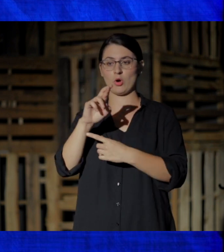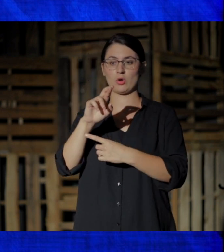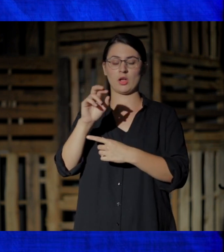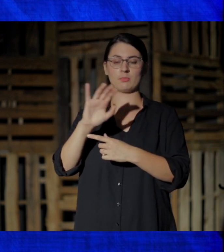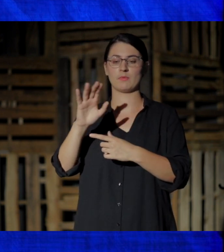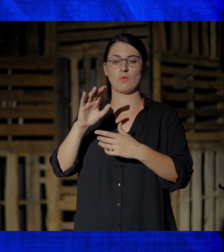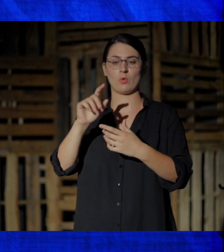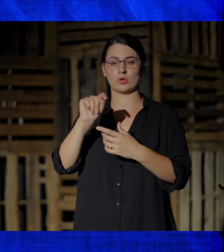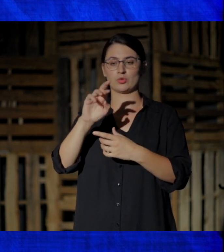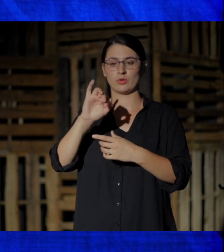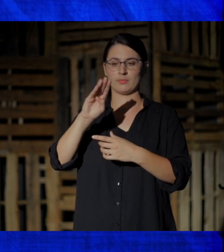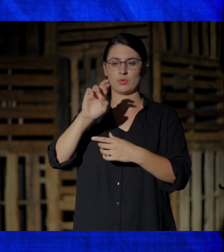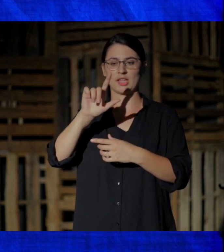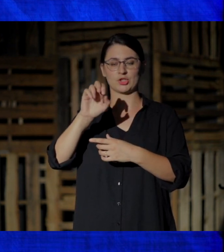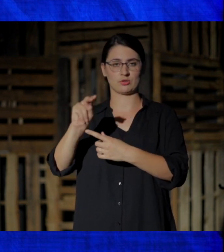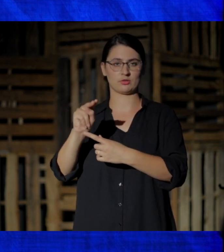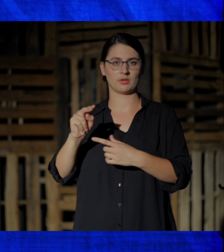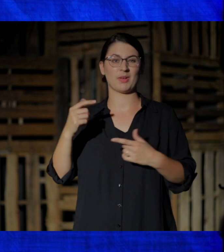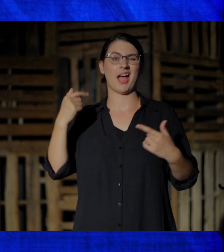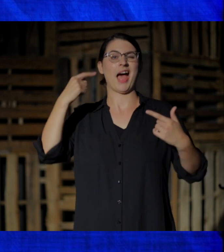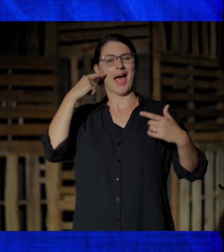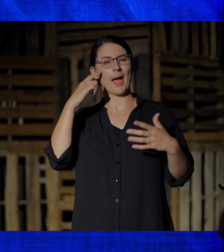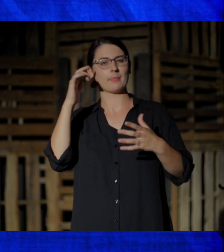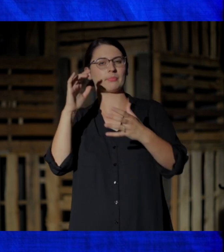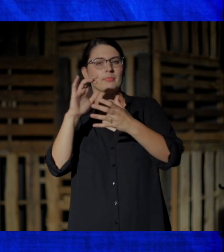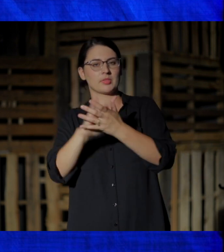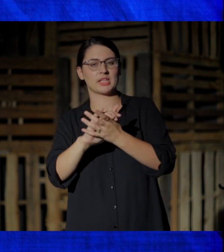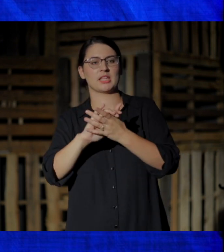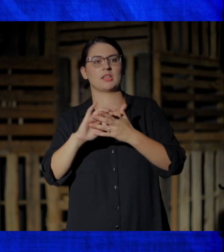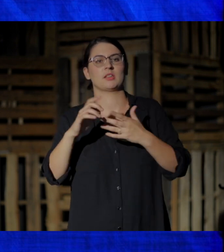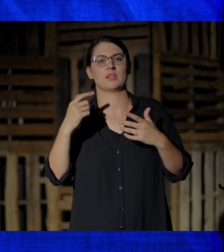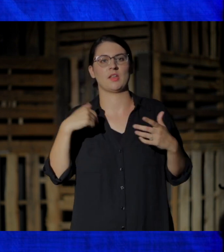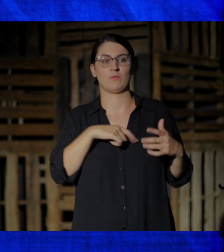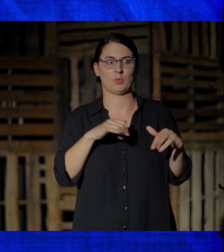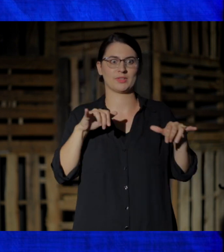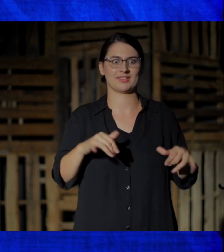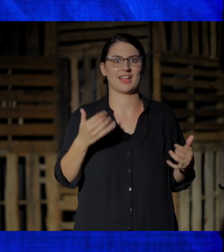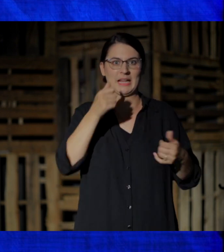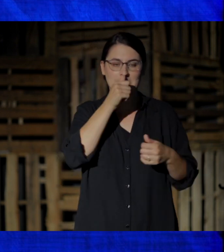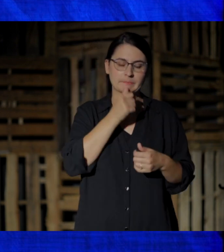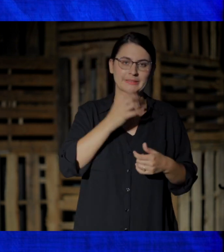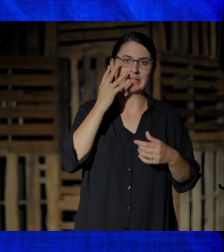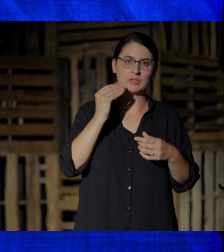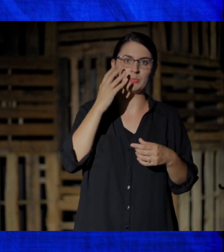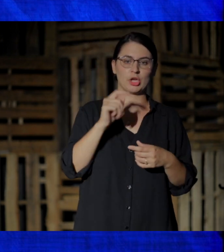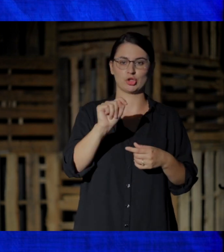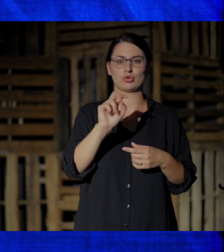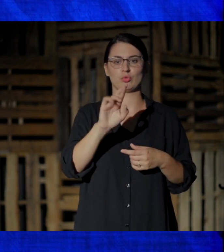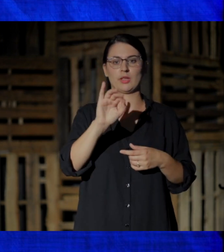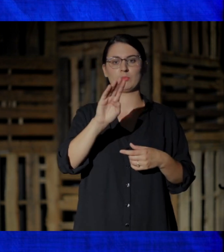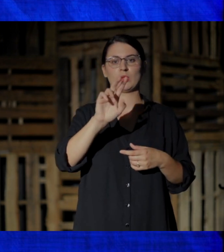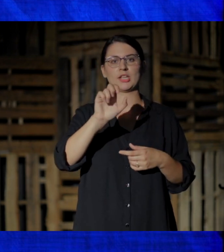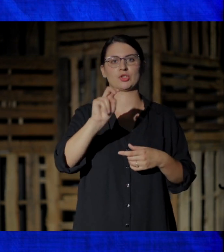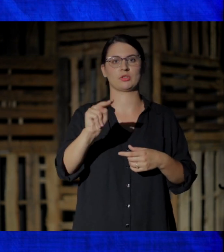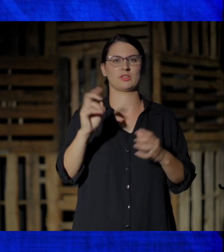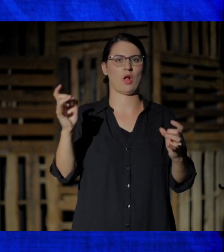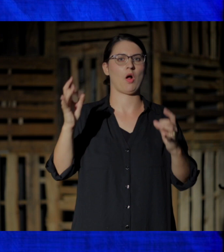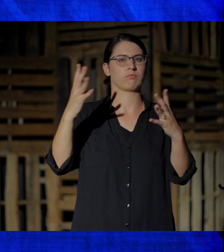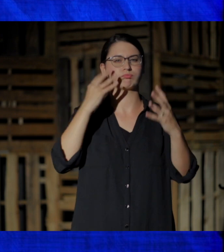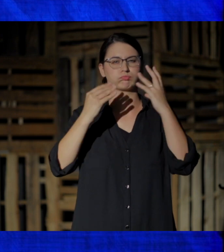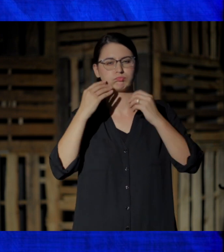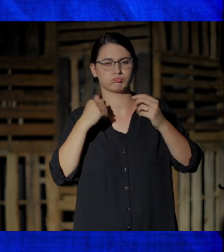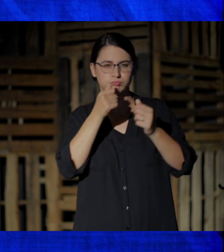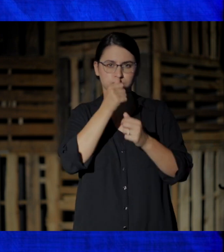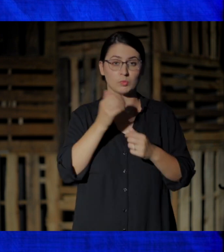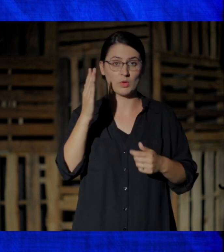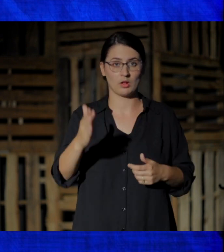words that Josephus used when he spoke of Alexander the Great, recorded Alexander the Great coming to Jerusalem. When he came to Jerusalem, the people